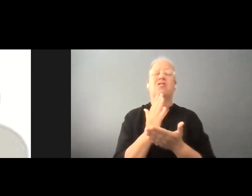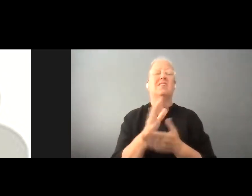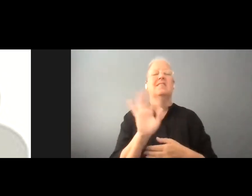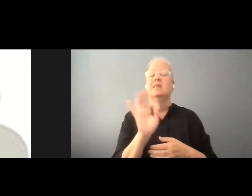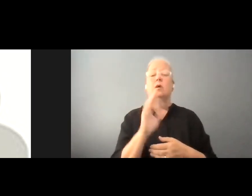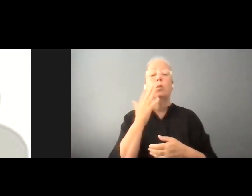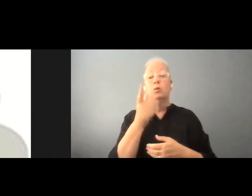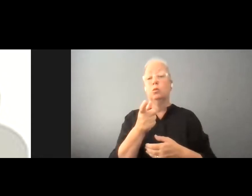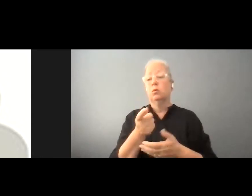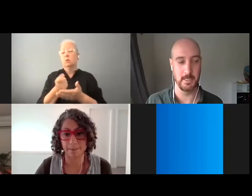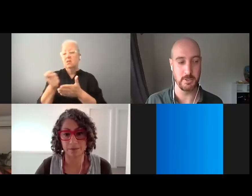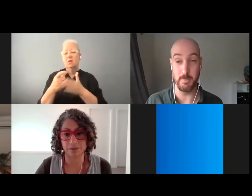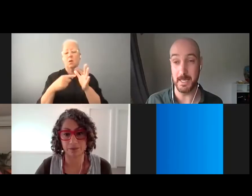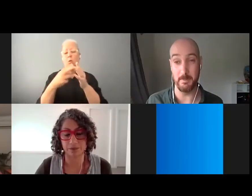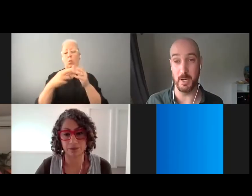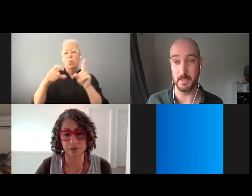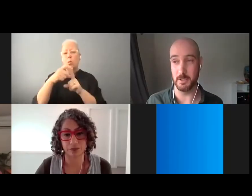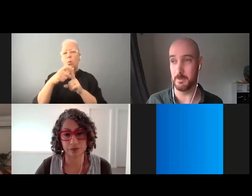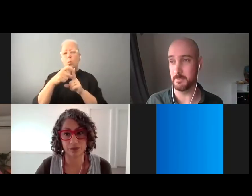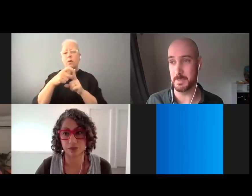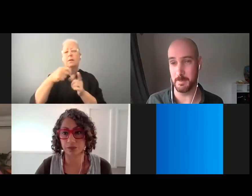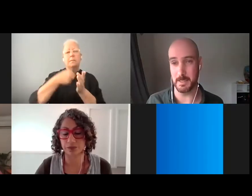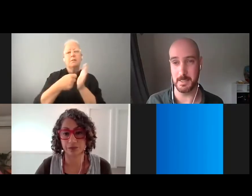at least award minimum rates. So bear that in mind.